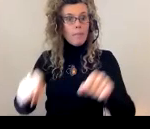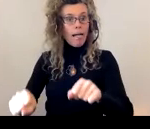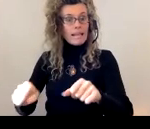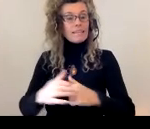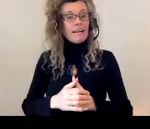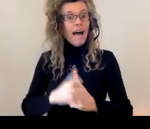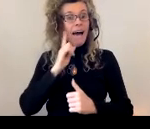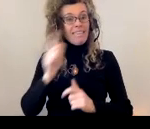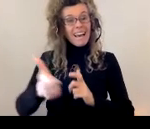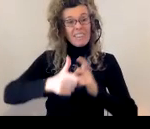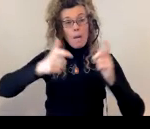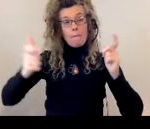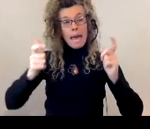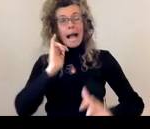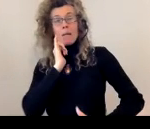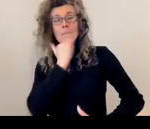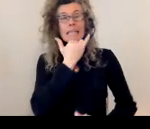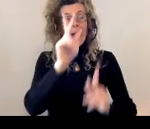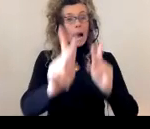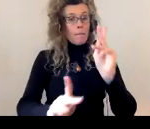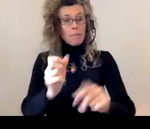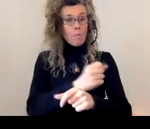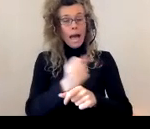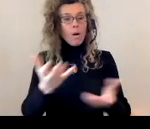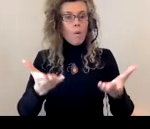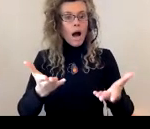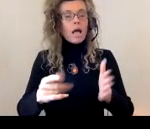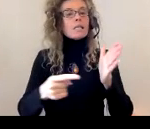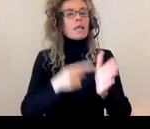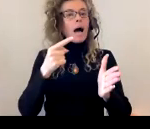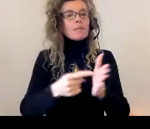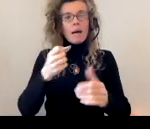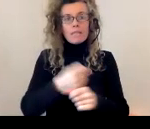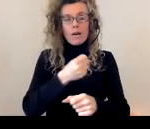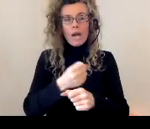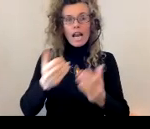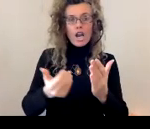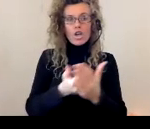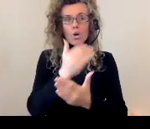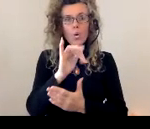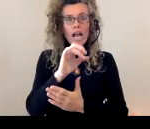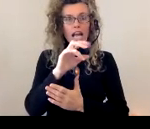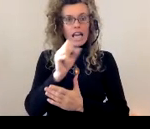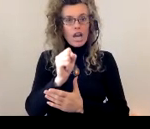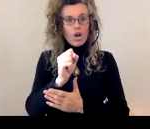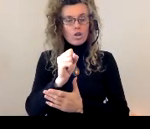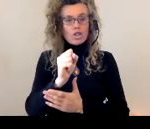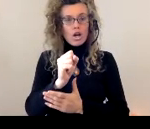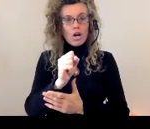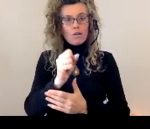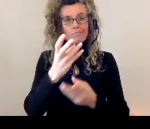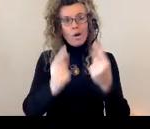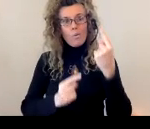the big mistake that people make is that sometimes they create New Year's resolutions, goals and